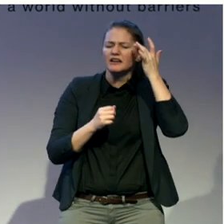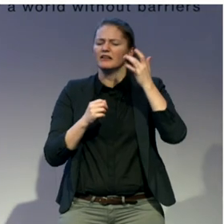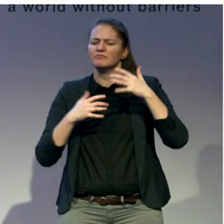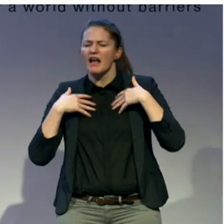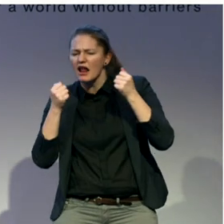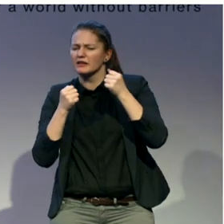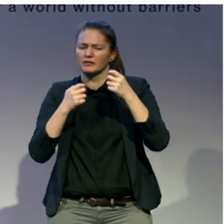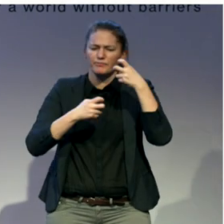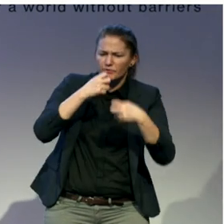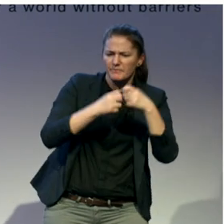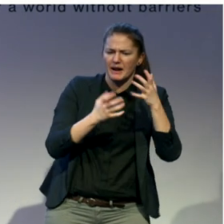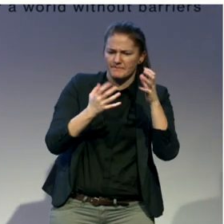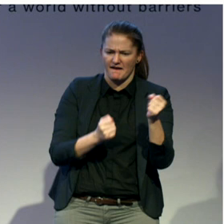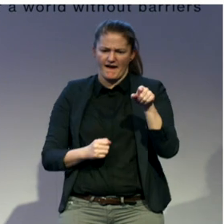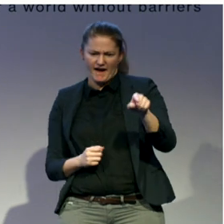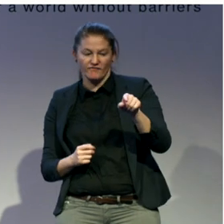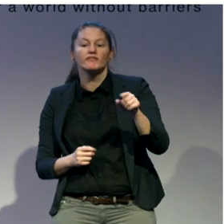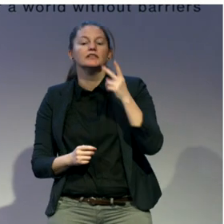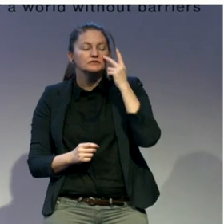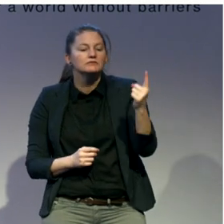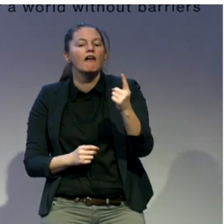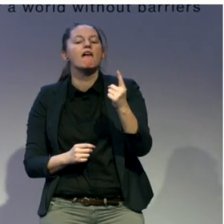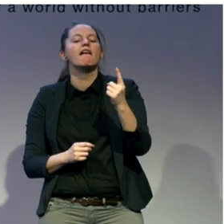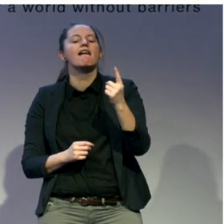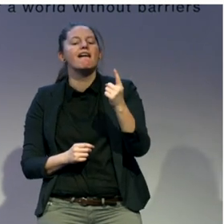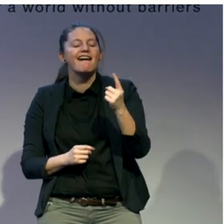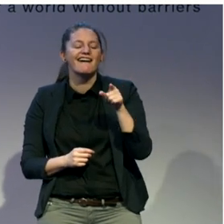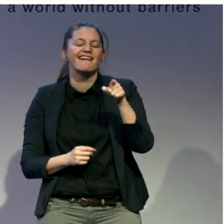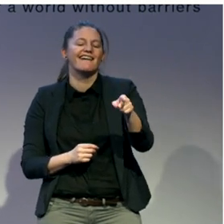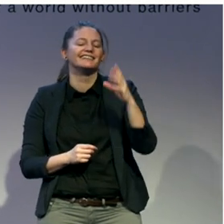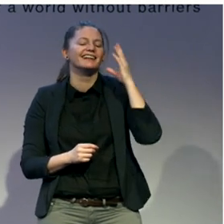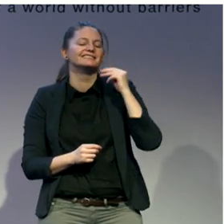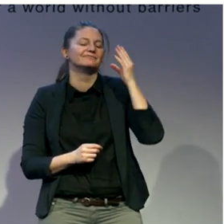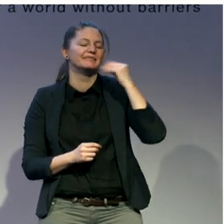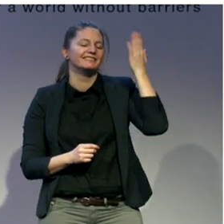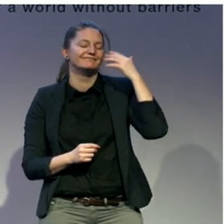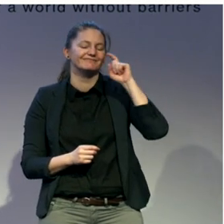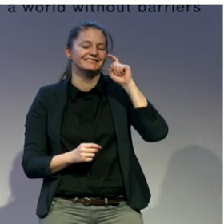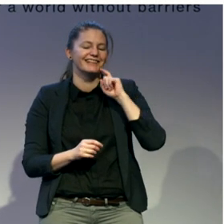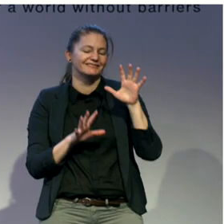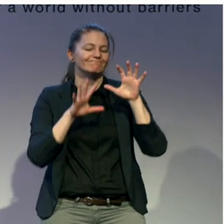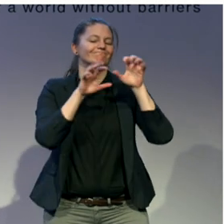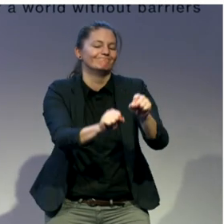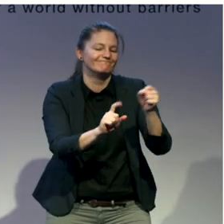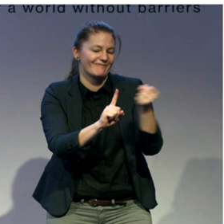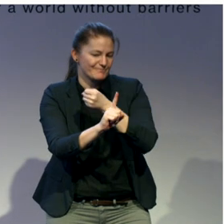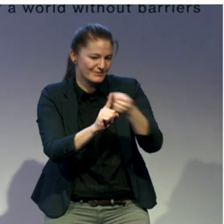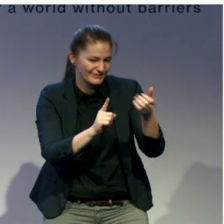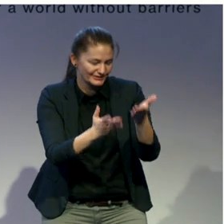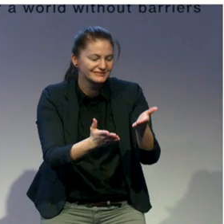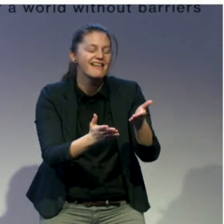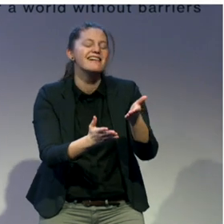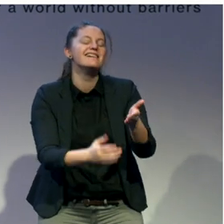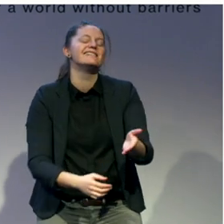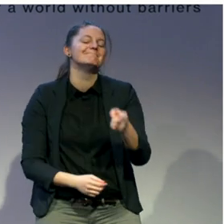and the abuse was the main issue that needed solution. This is not an isolated case. We met many women with